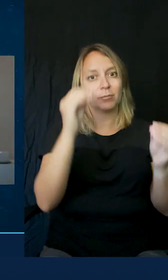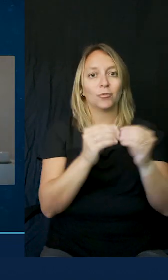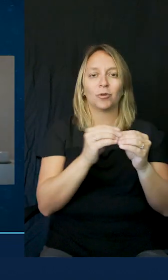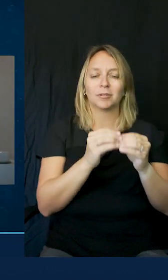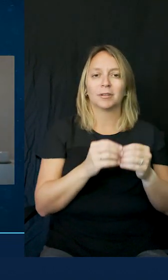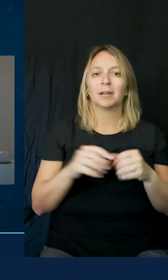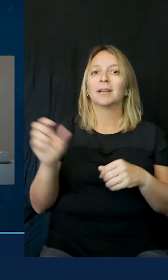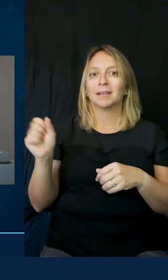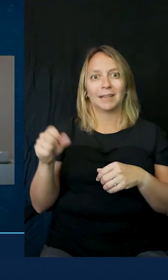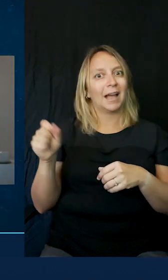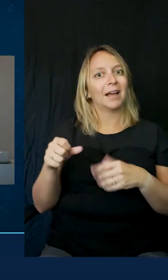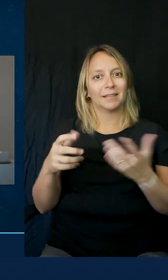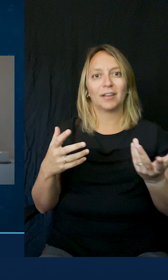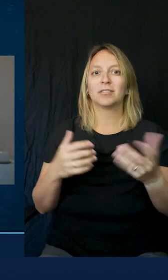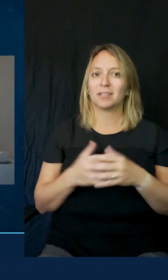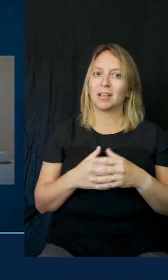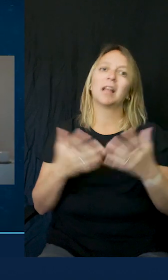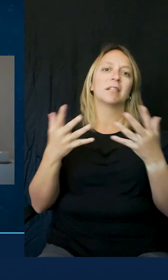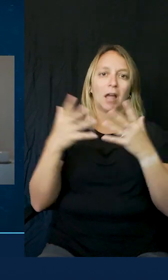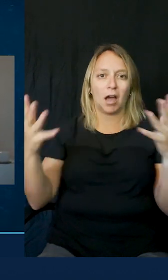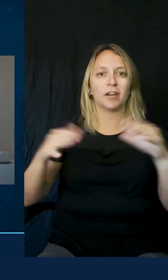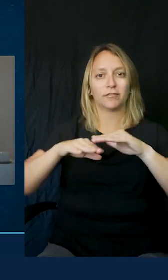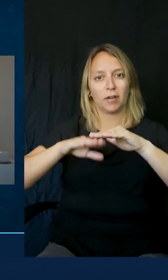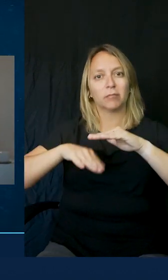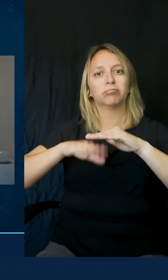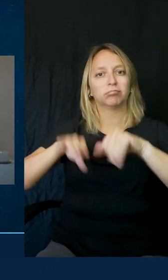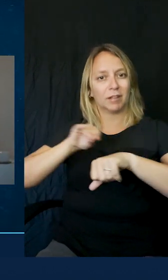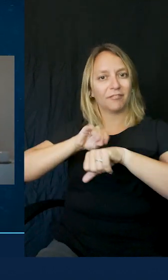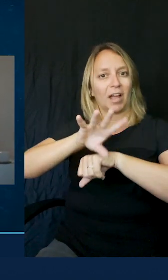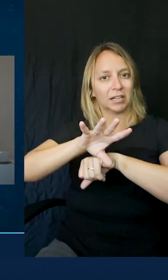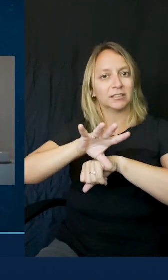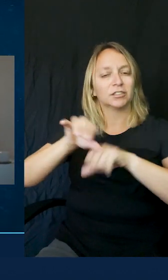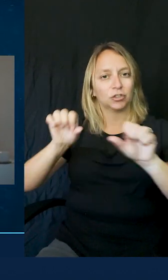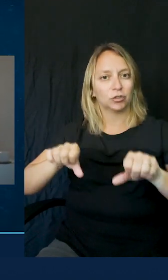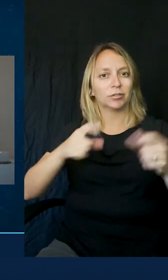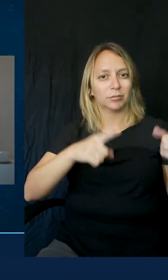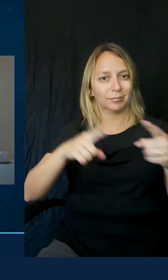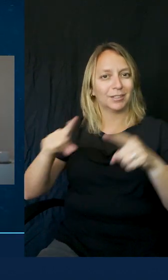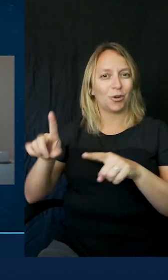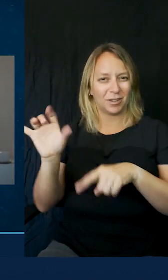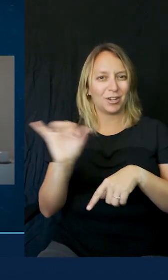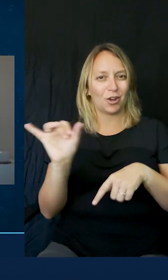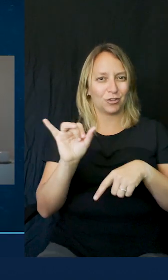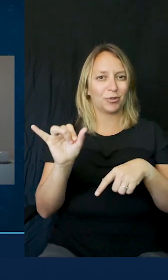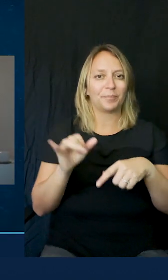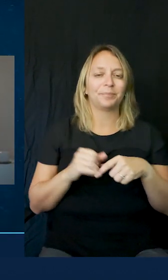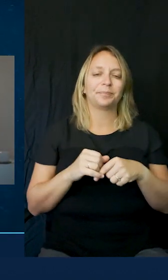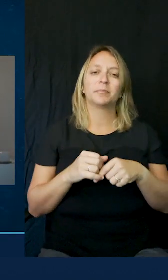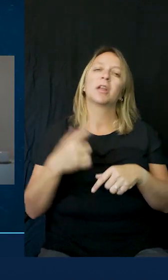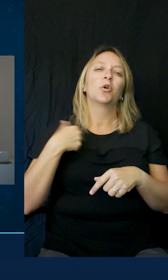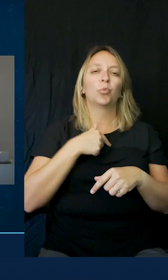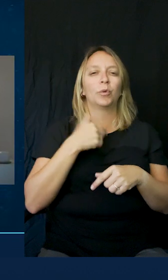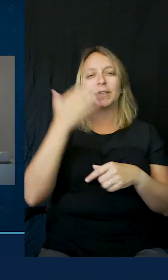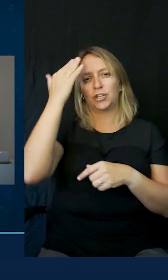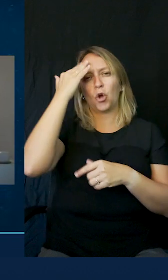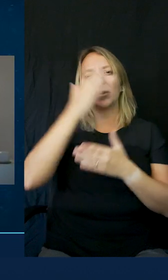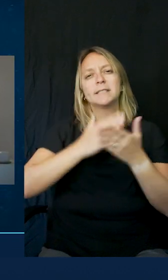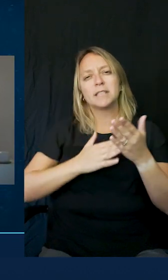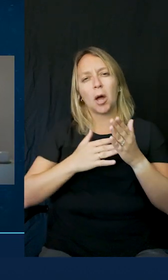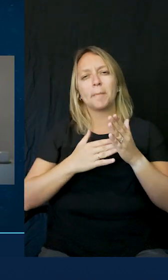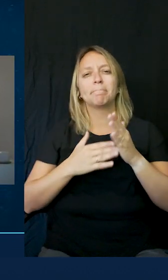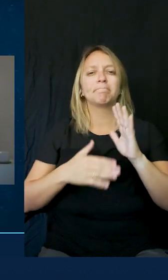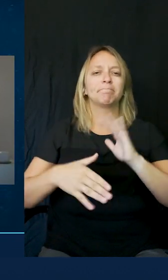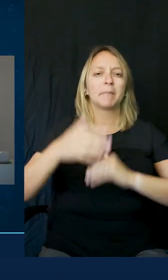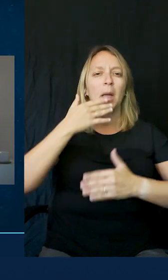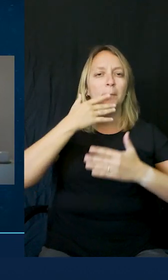suite of sublethal effects that could be going on. We already have some indication of blood parameters